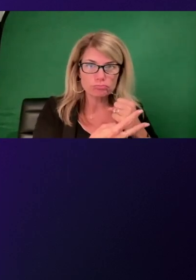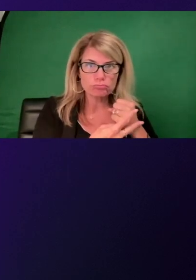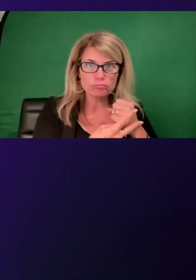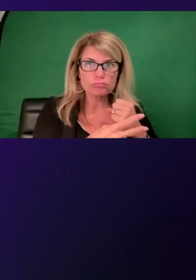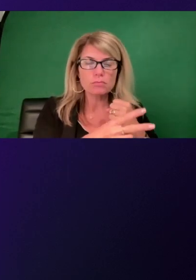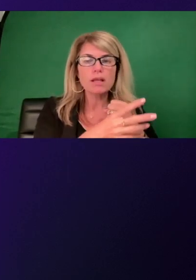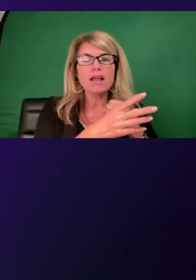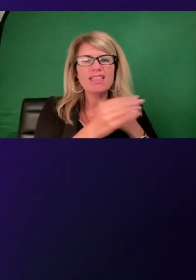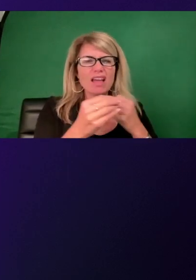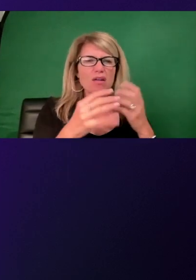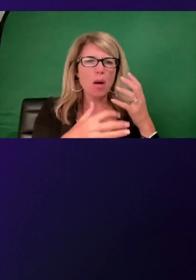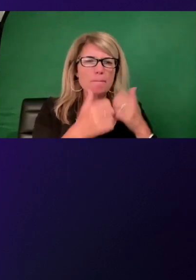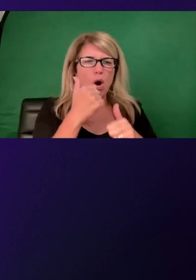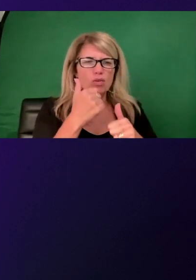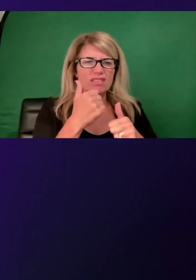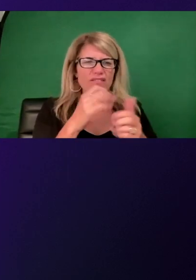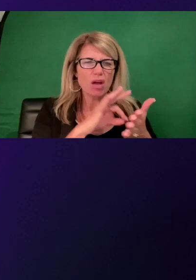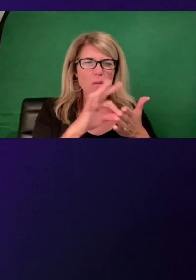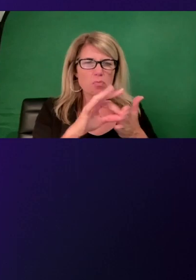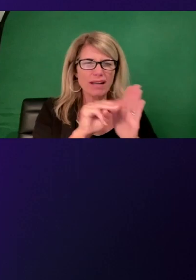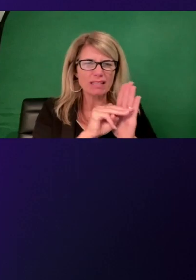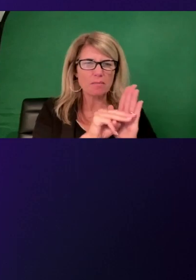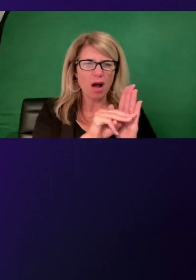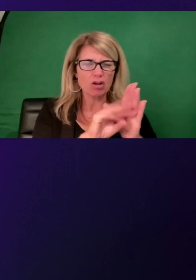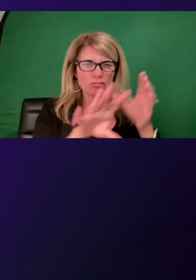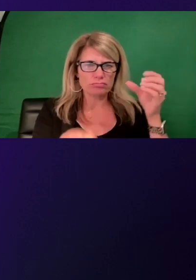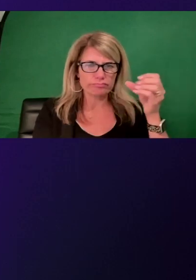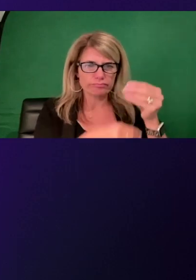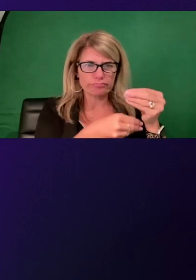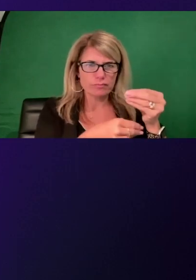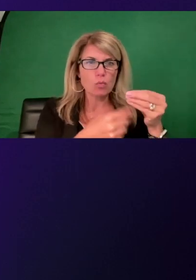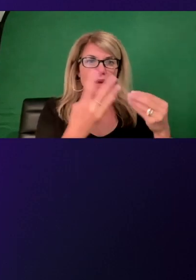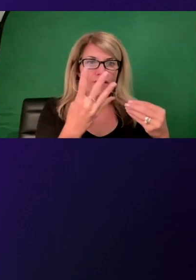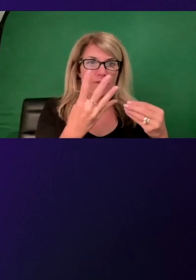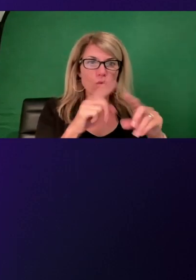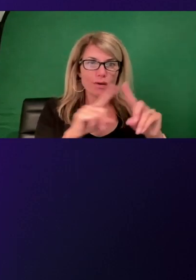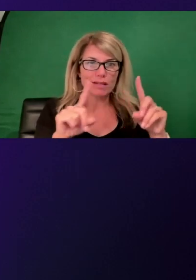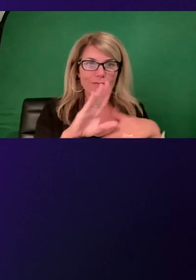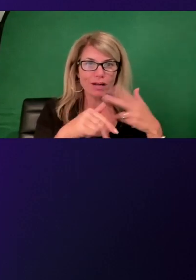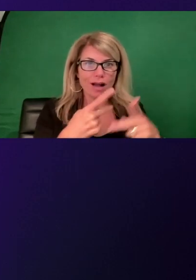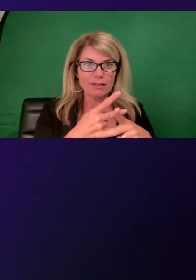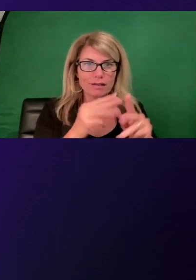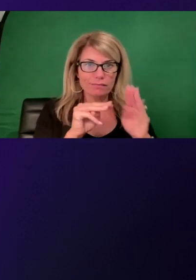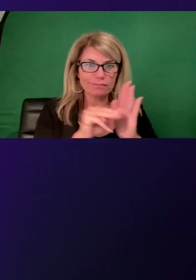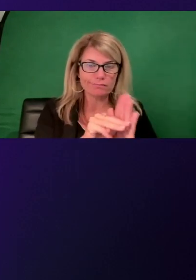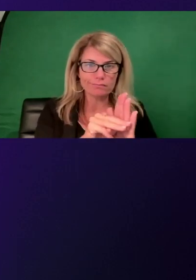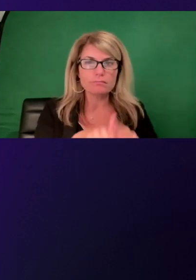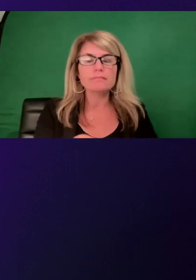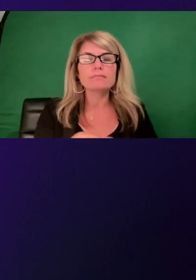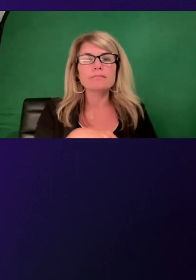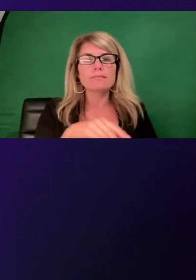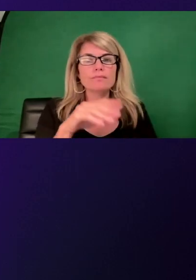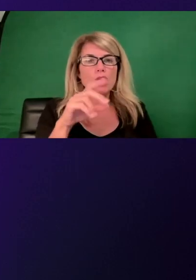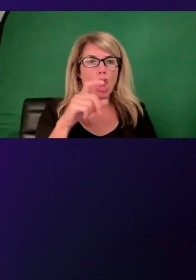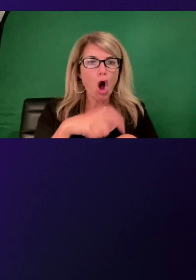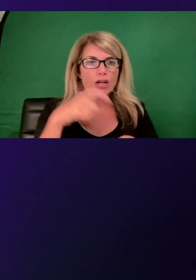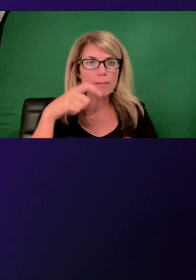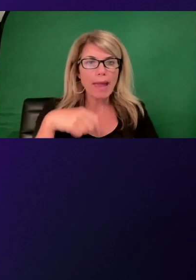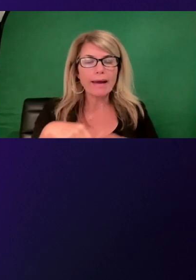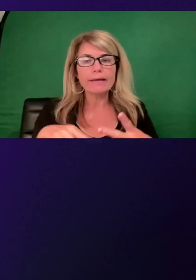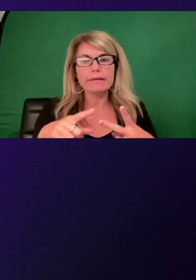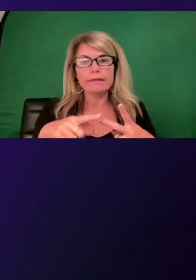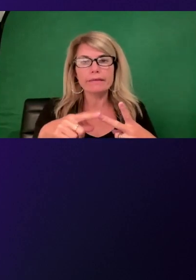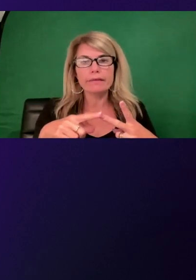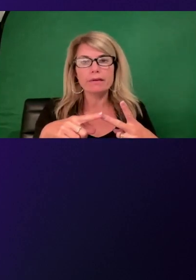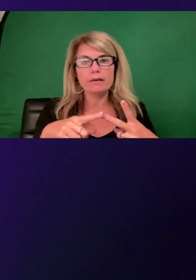that pricing model, where we offer 4 different kind of pricing models: the on-demand, the reserve instance pricing, we